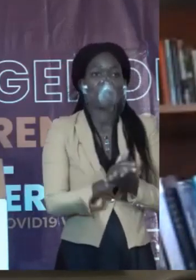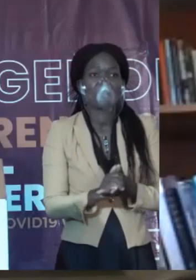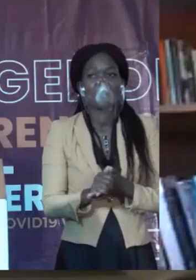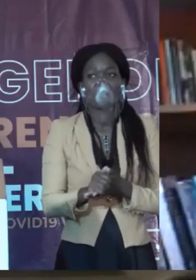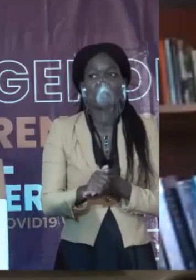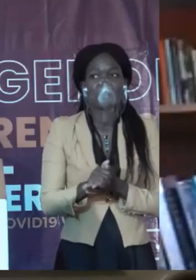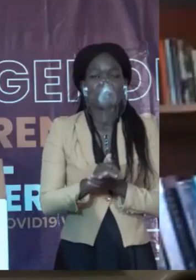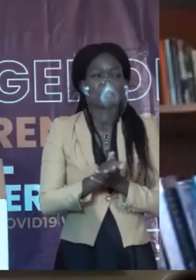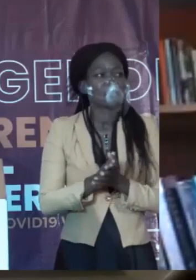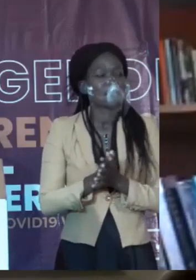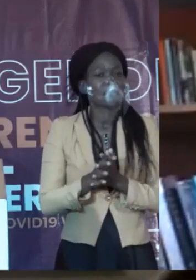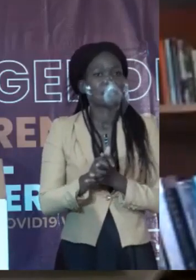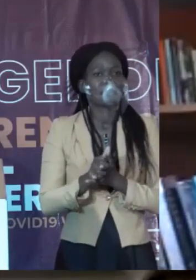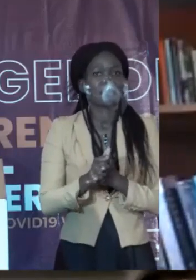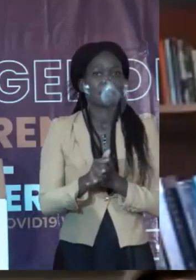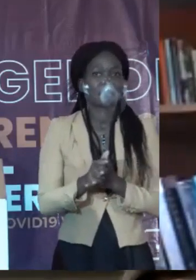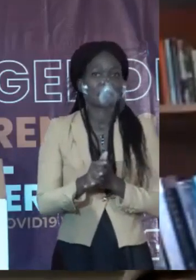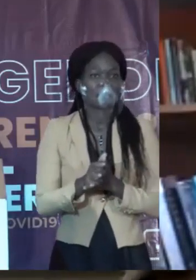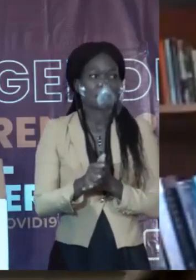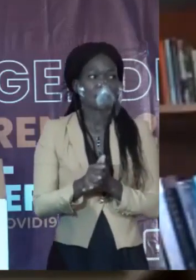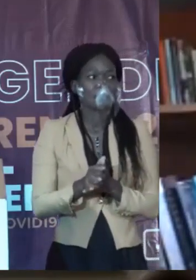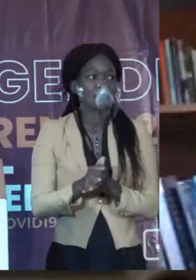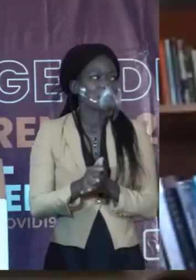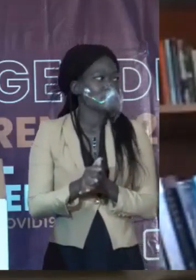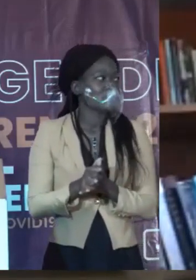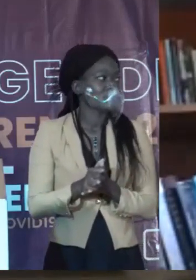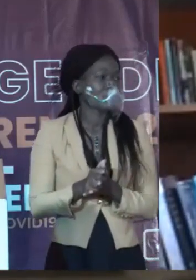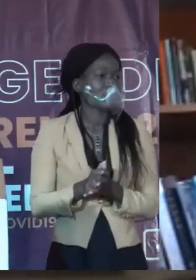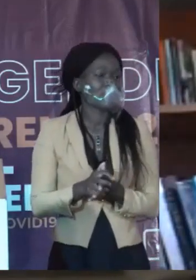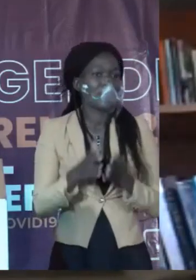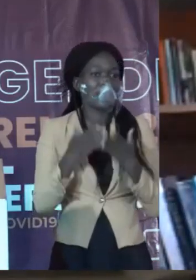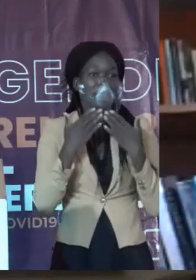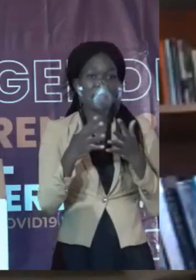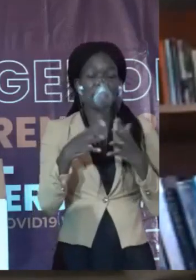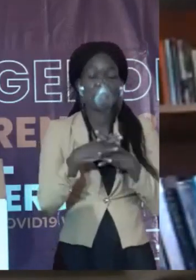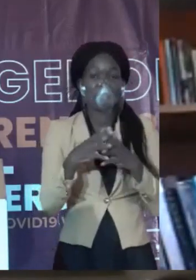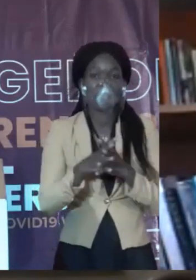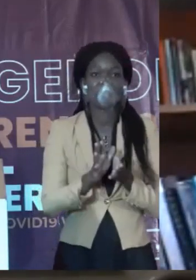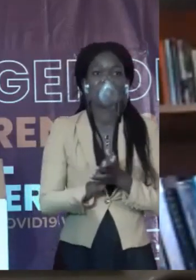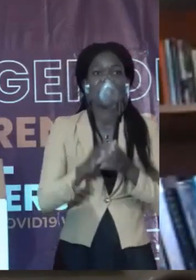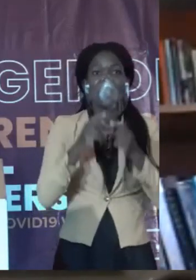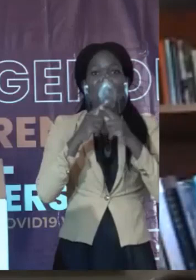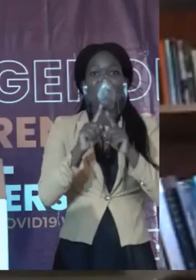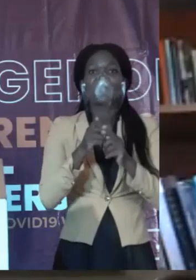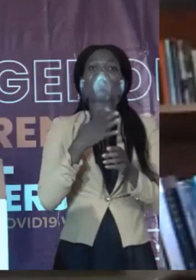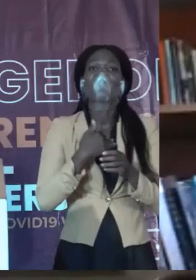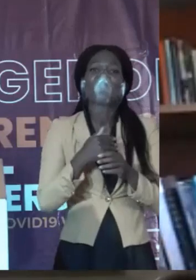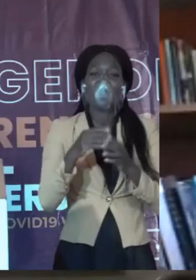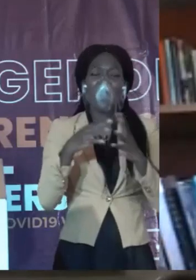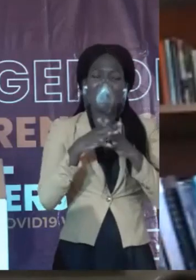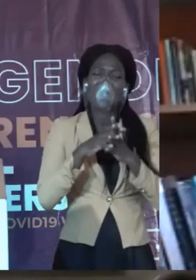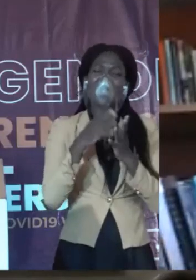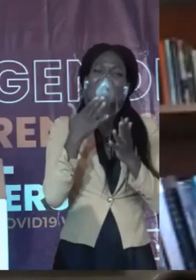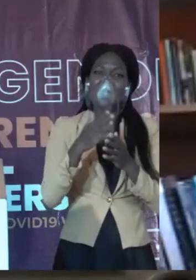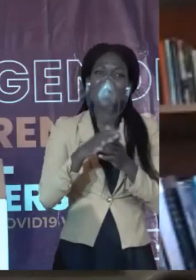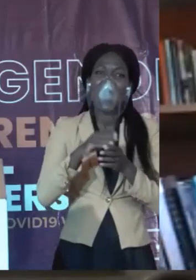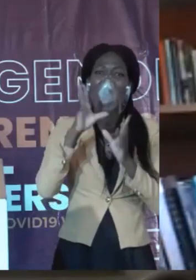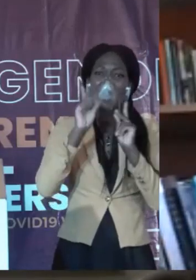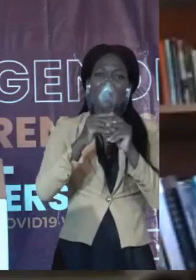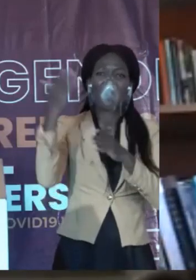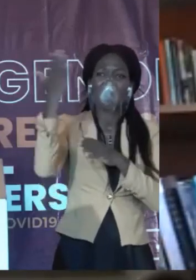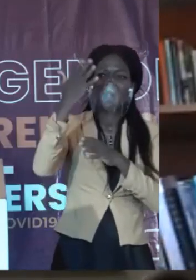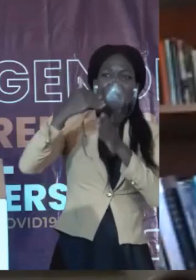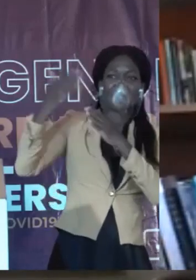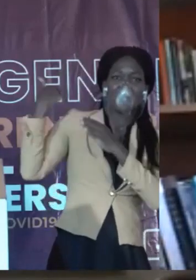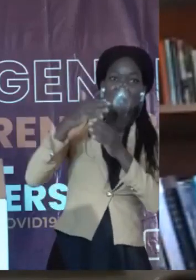advance? Thank you very much, Maggie. And first of all, let me thank the previous speakers for your remarkable insights, which I both find inspiring